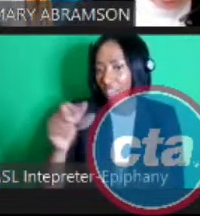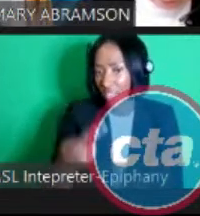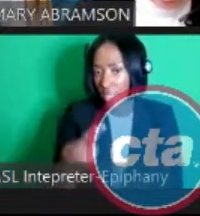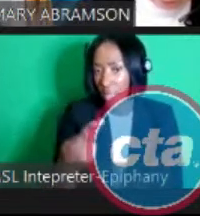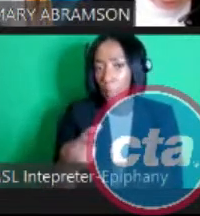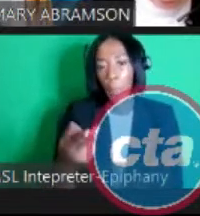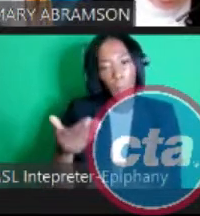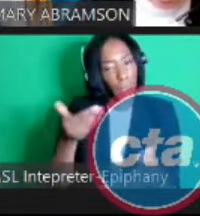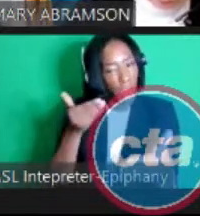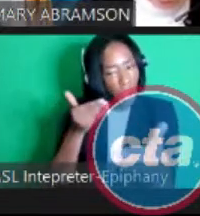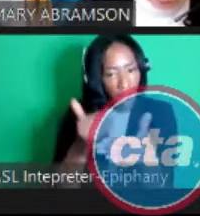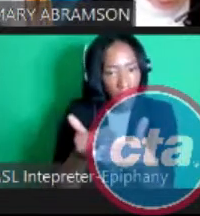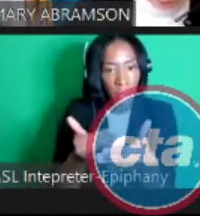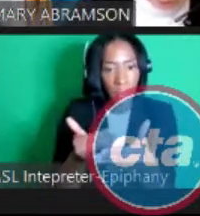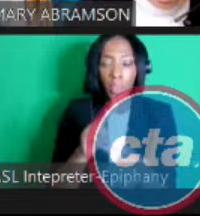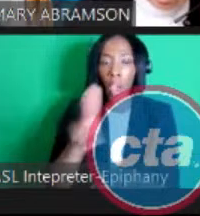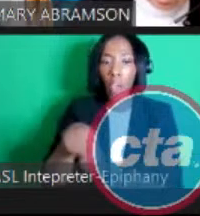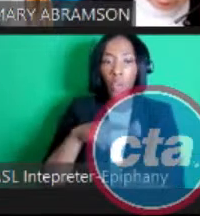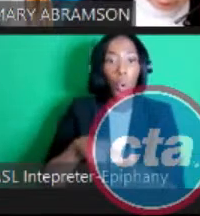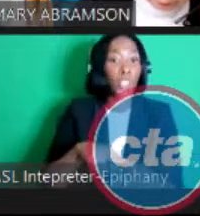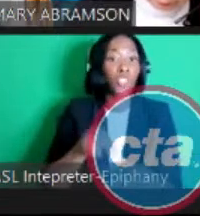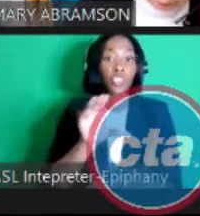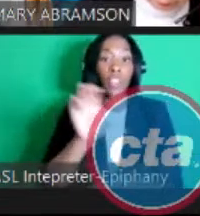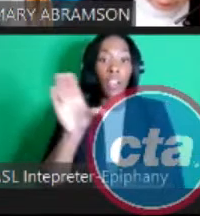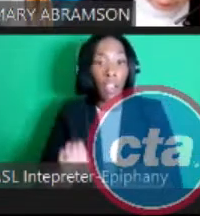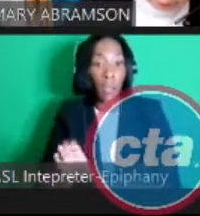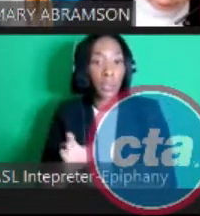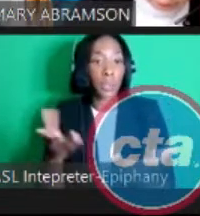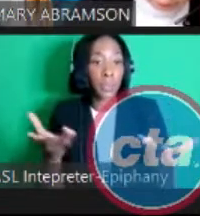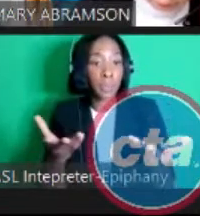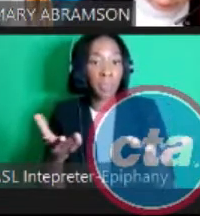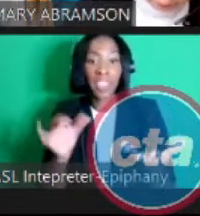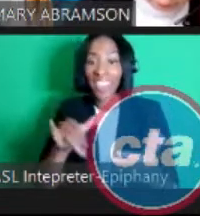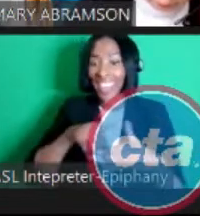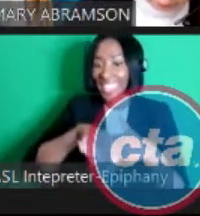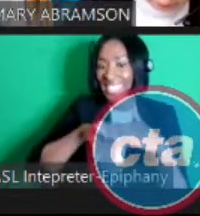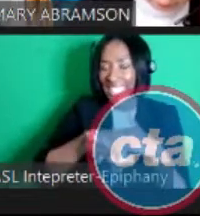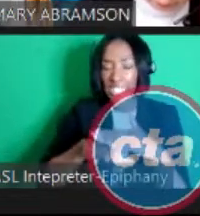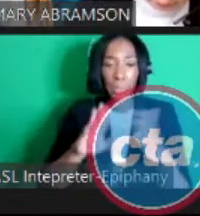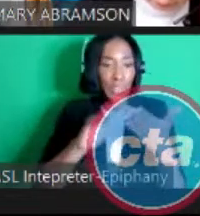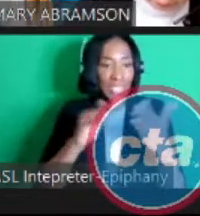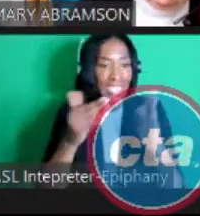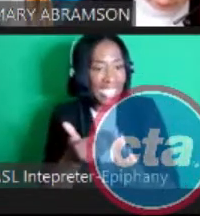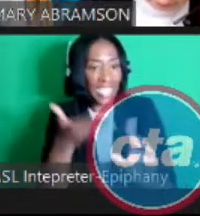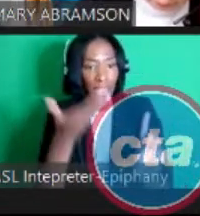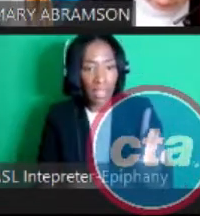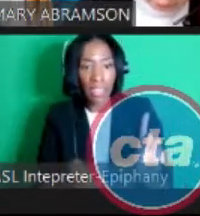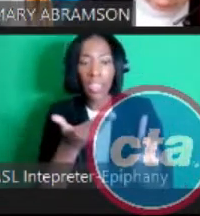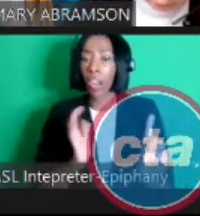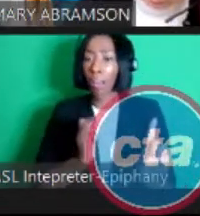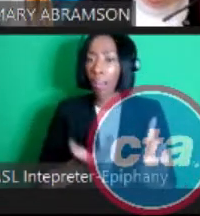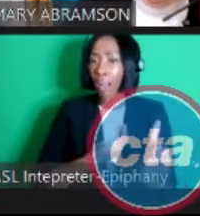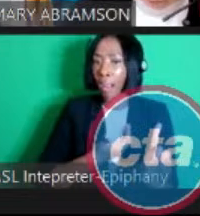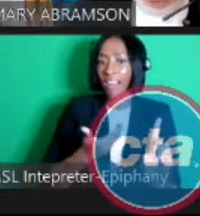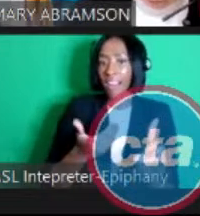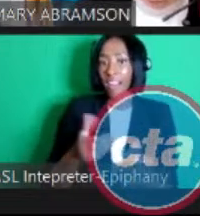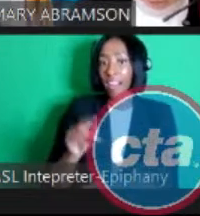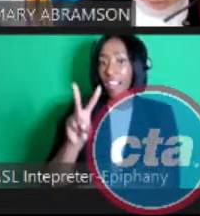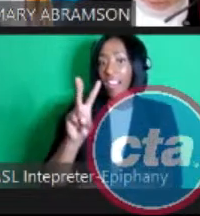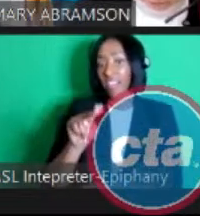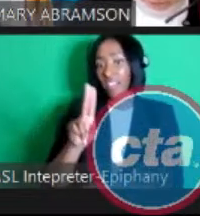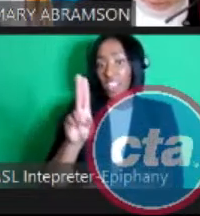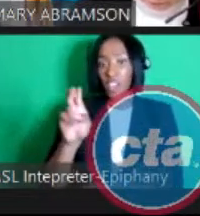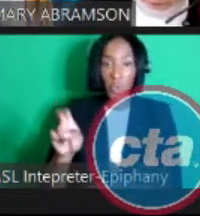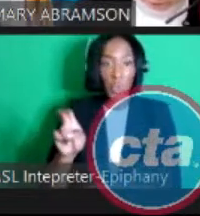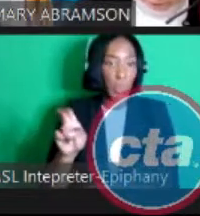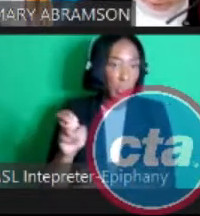there. Of course, we sold Chicago as being the, accessible city that it is. All our venues, deep dish pizza, other